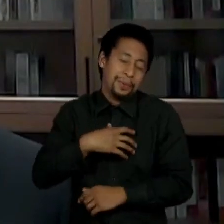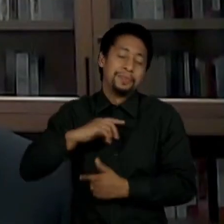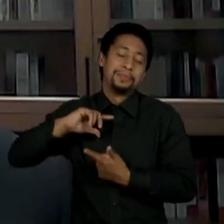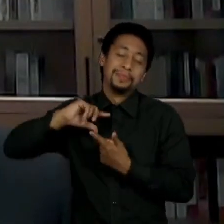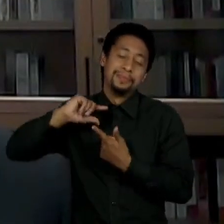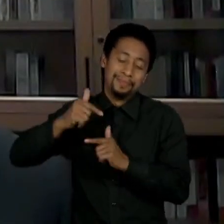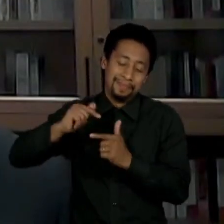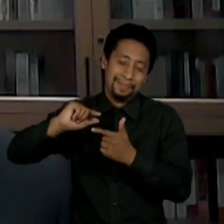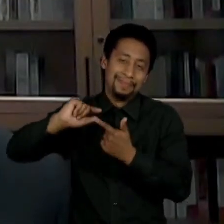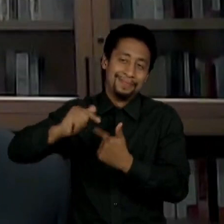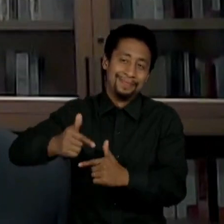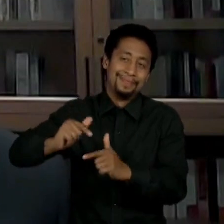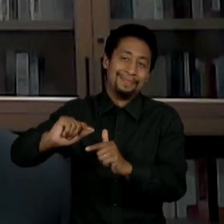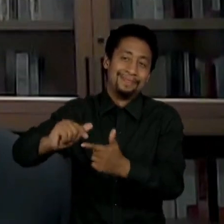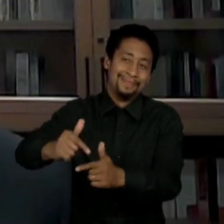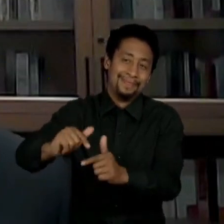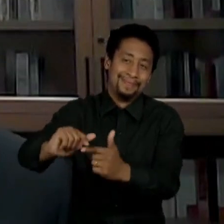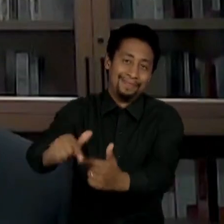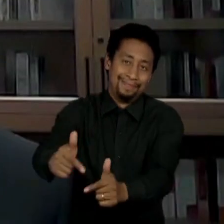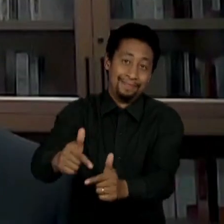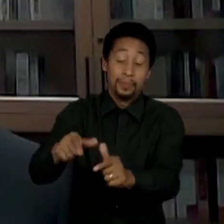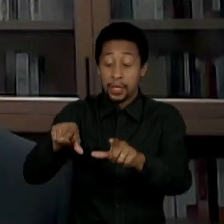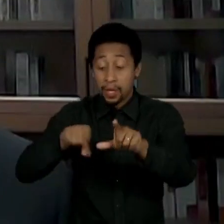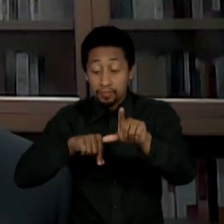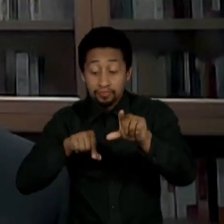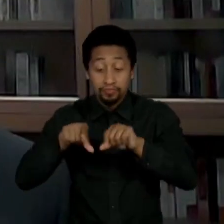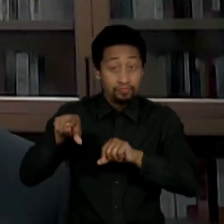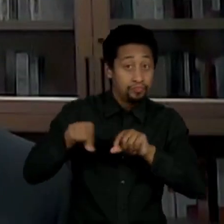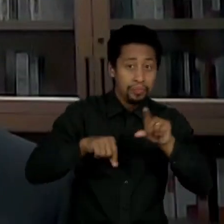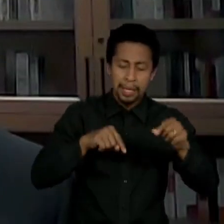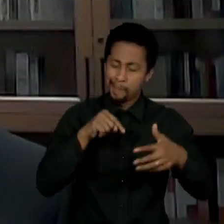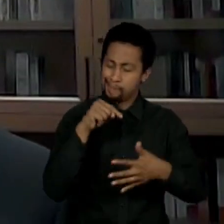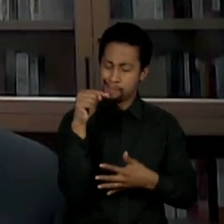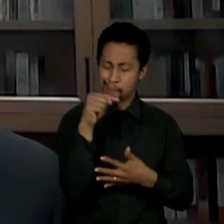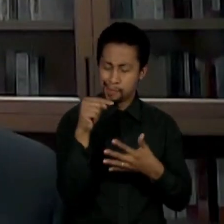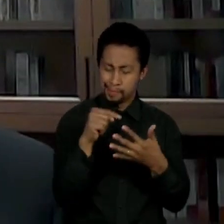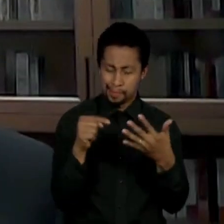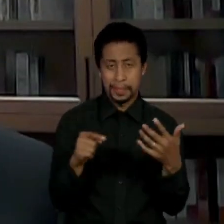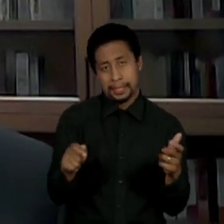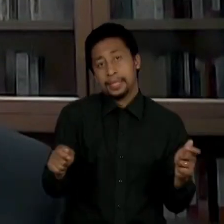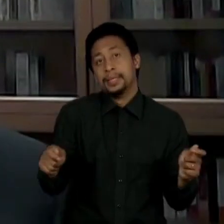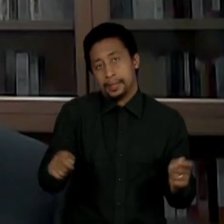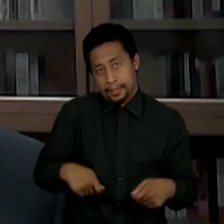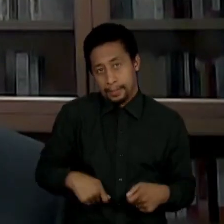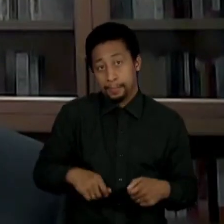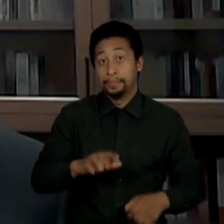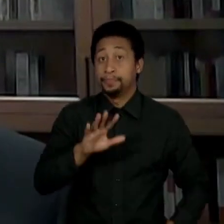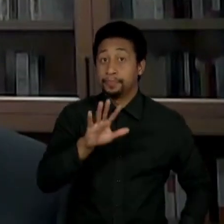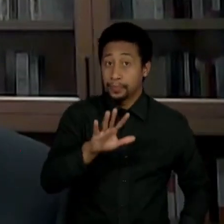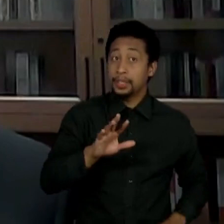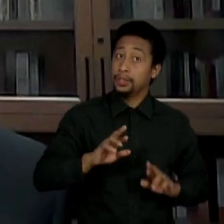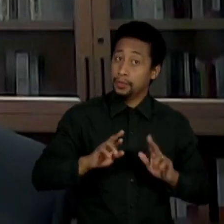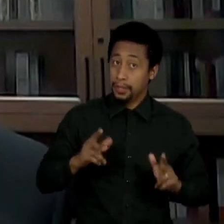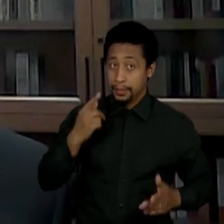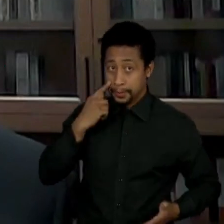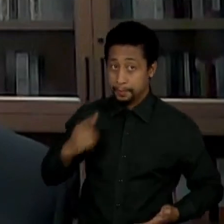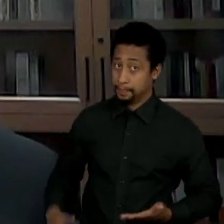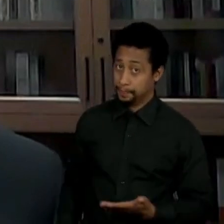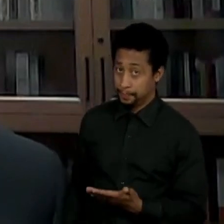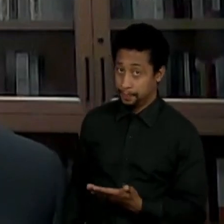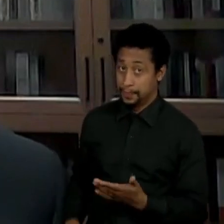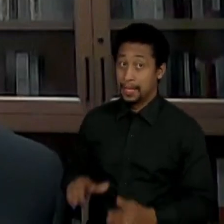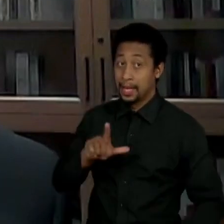understanding what the different choices you can make are. There's a big difference between Lawrence Stern and Tristram